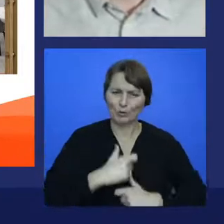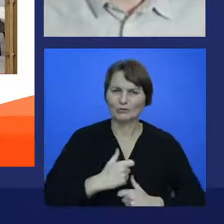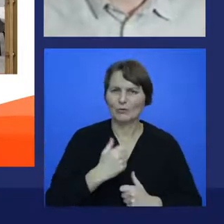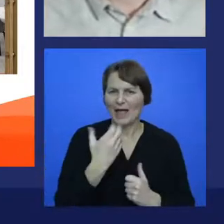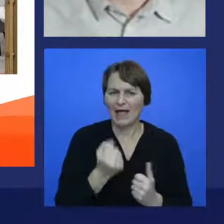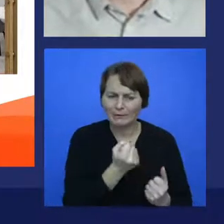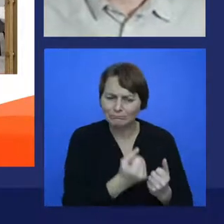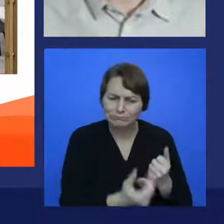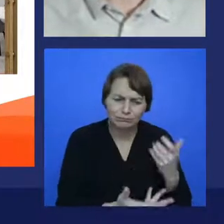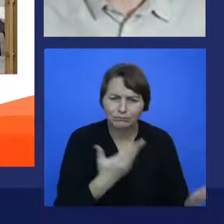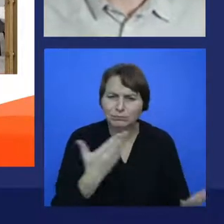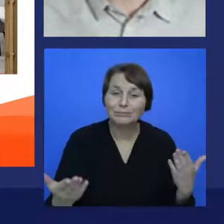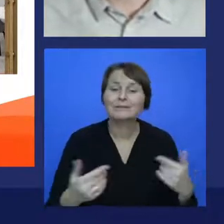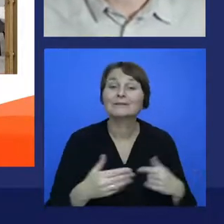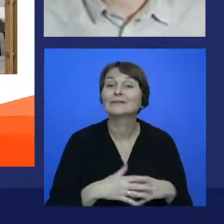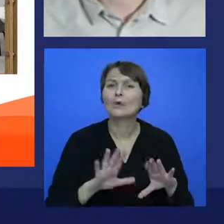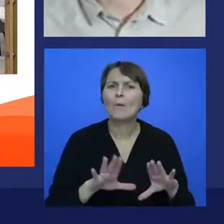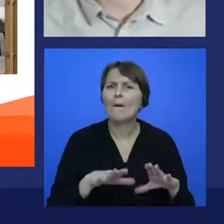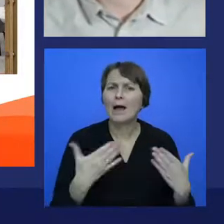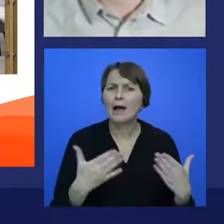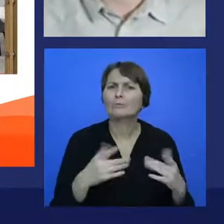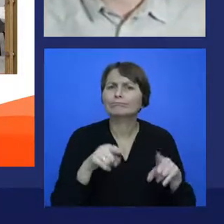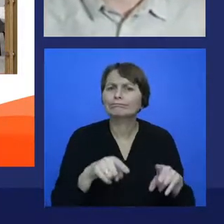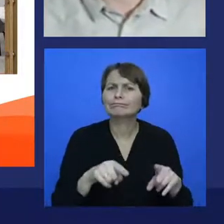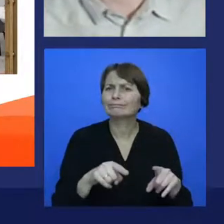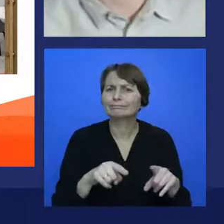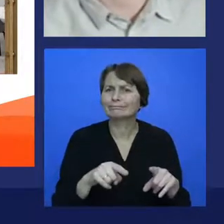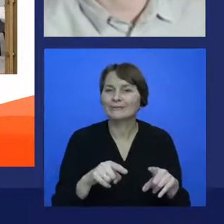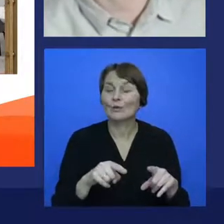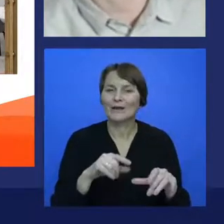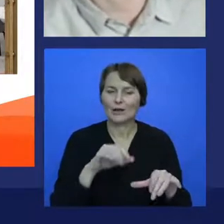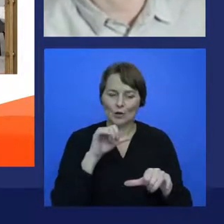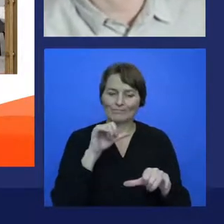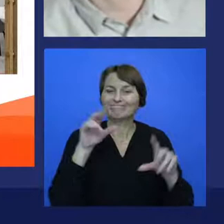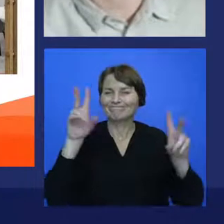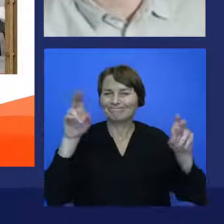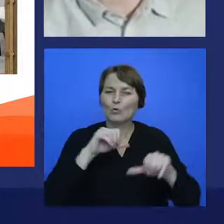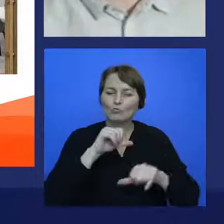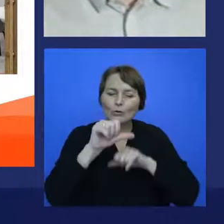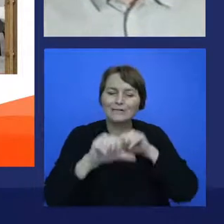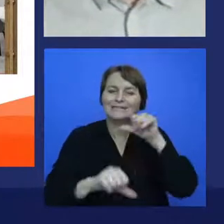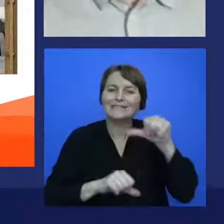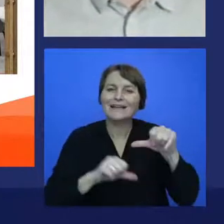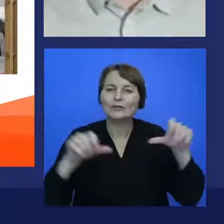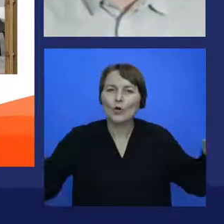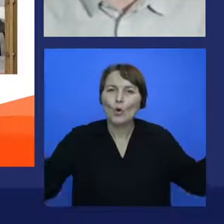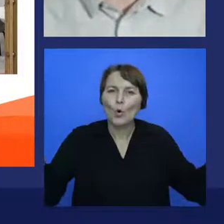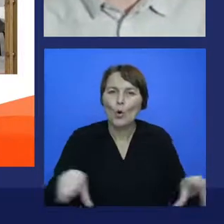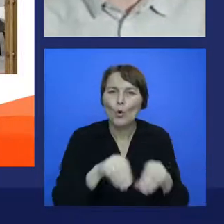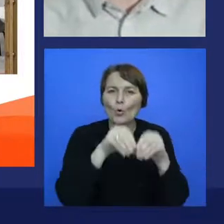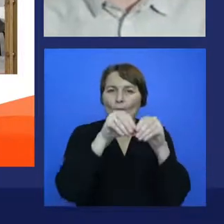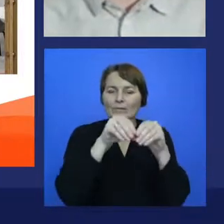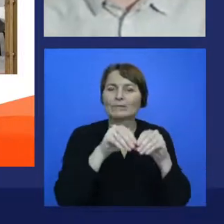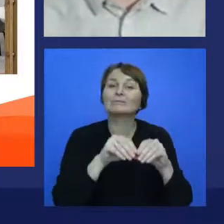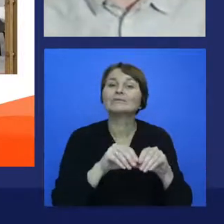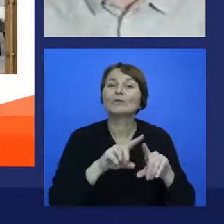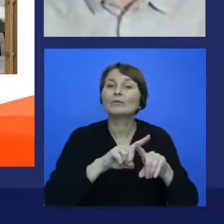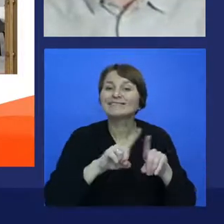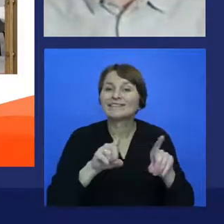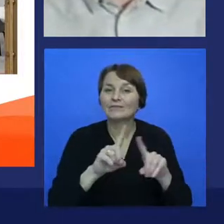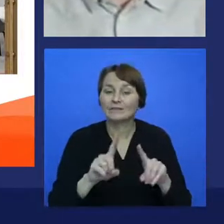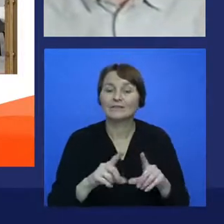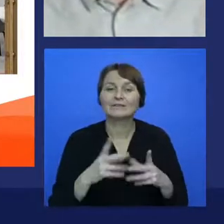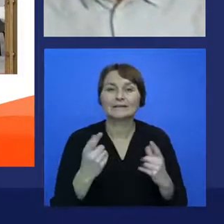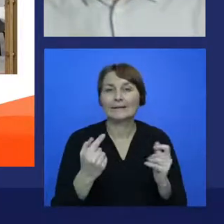using procedural generation. So we have imported a bunch of different assets like computer